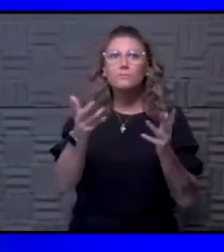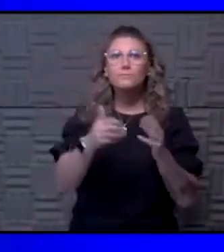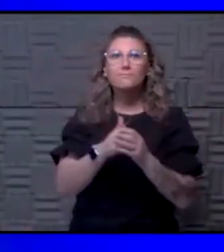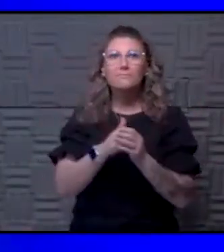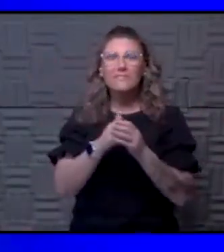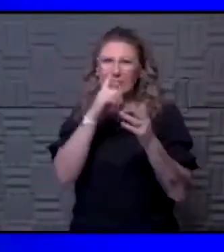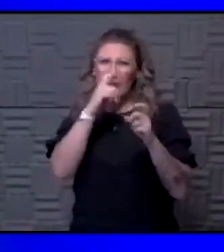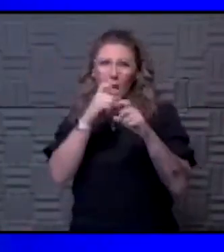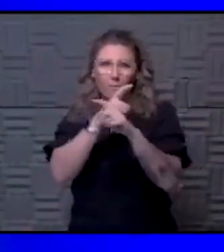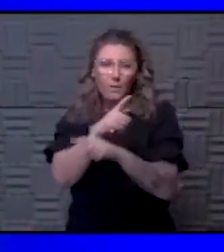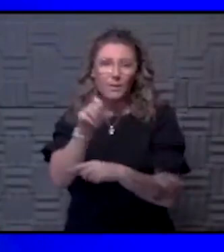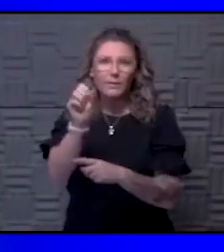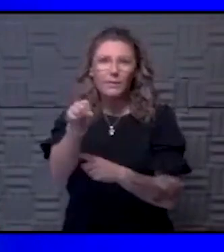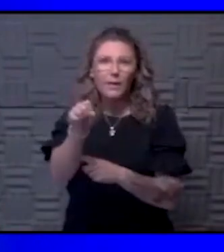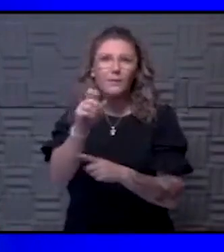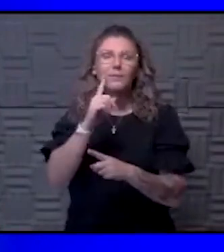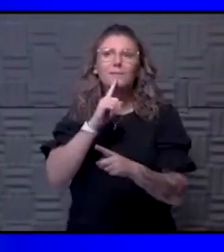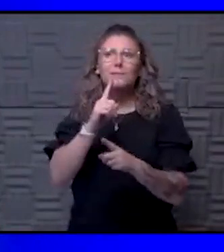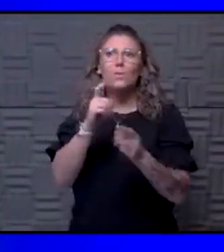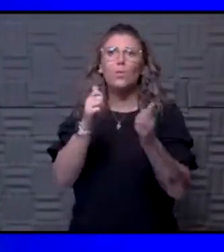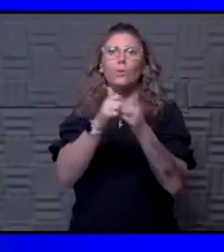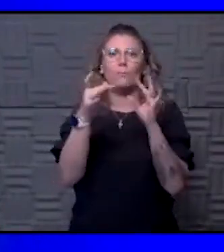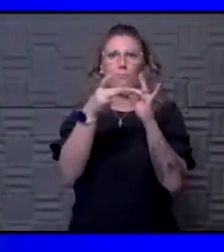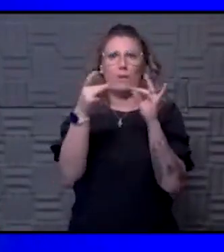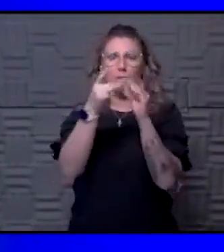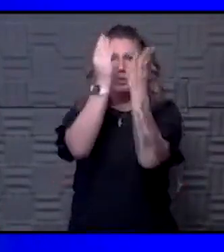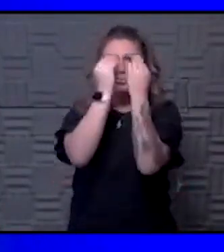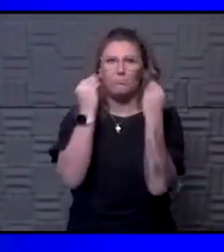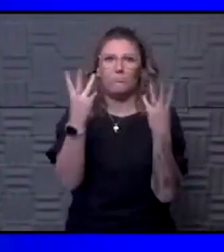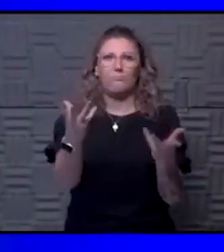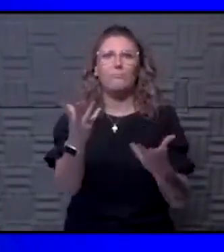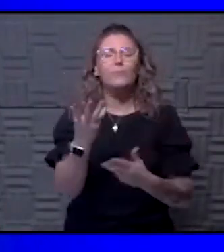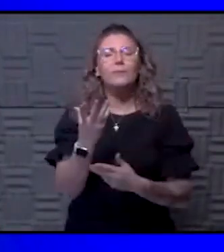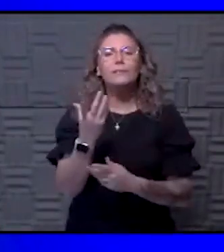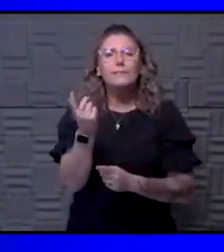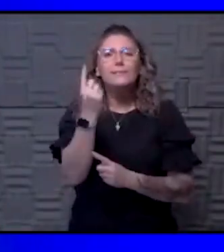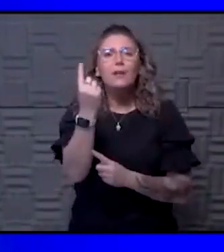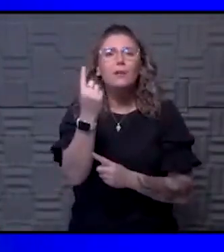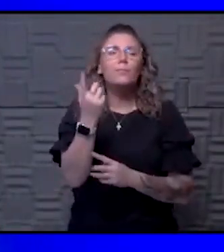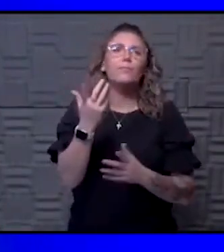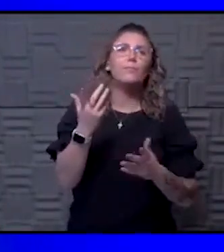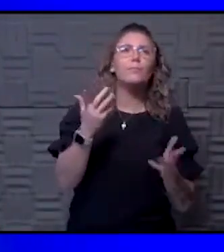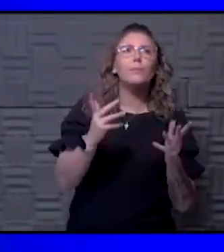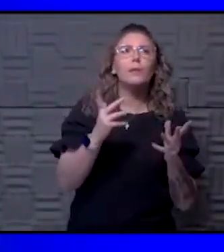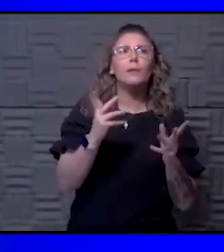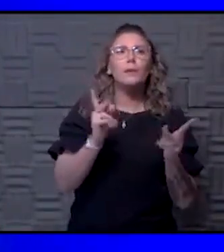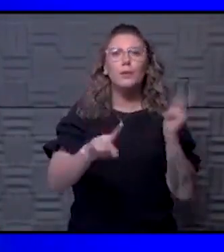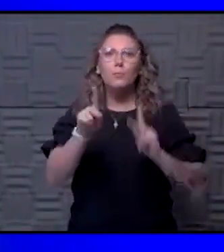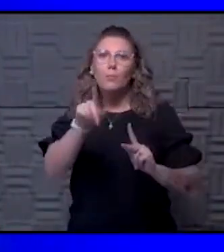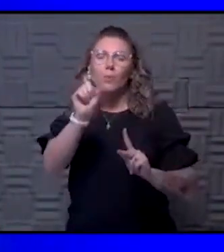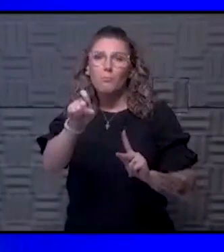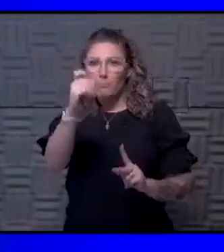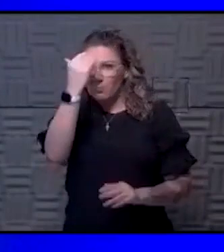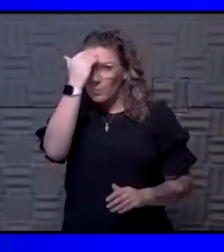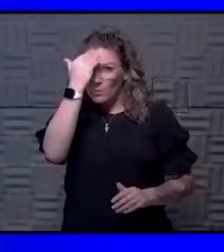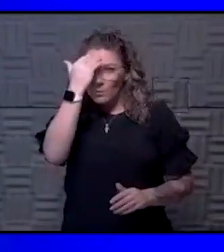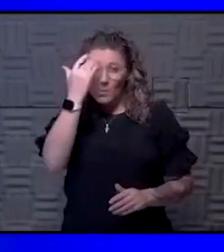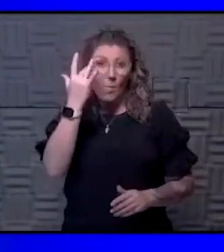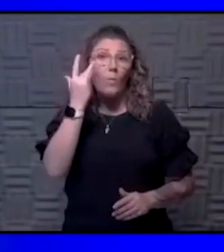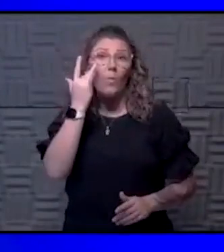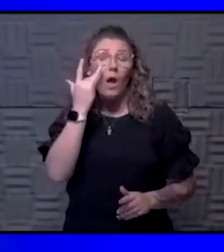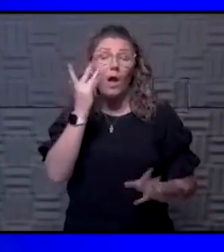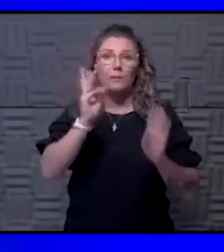bit complicated to cover in terms of messaging, it is something that we wanted to make people aware of because of